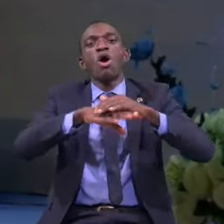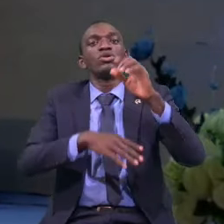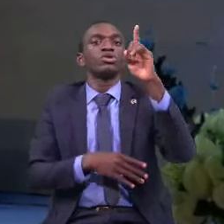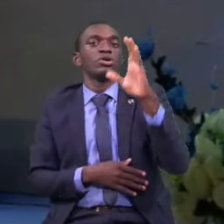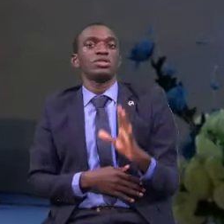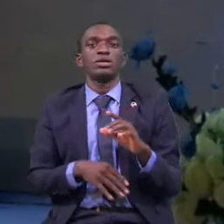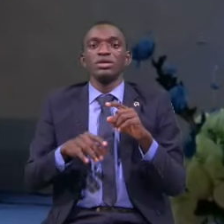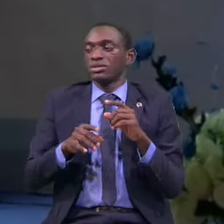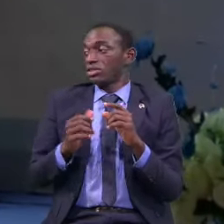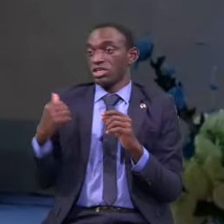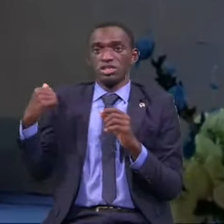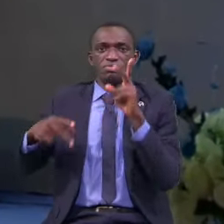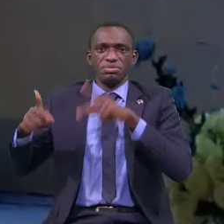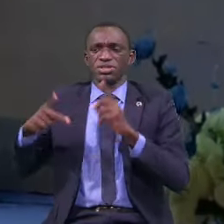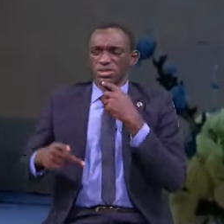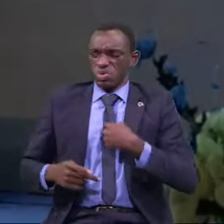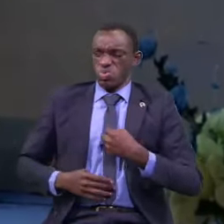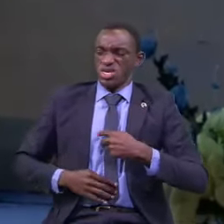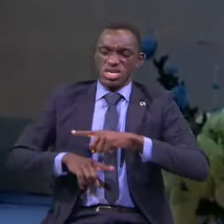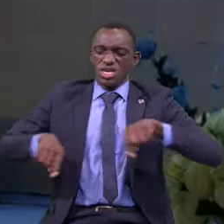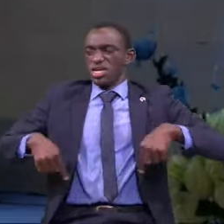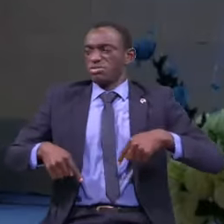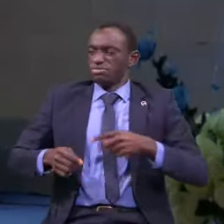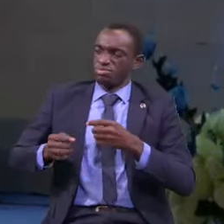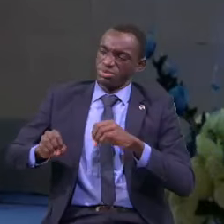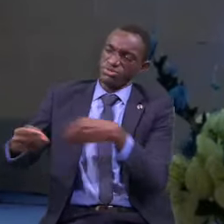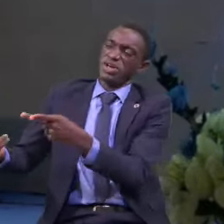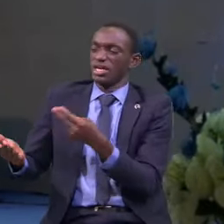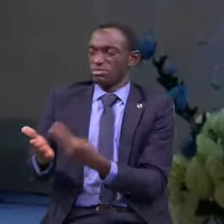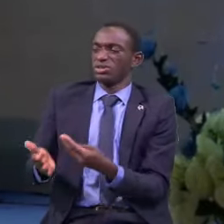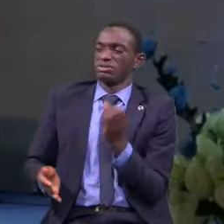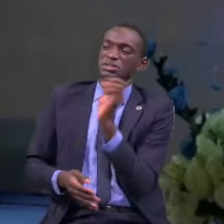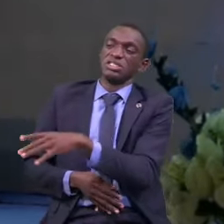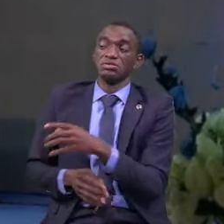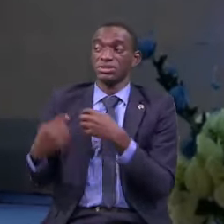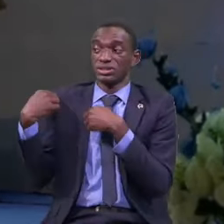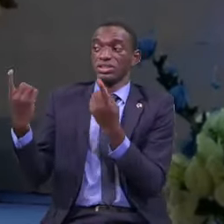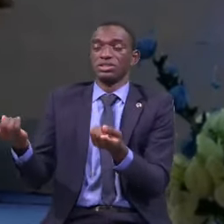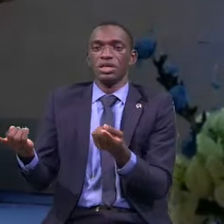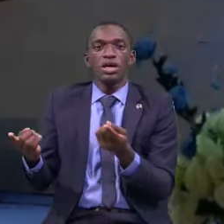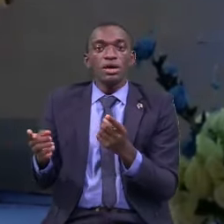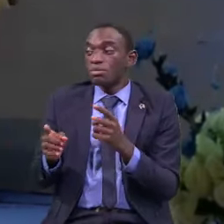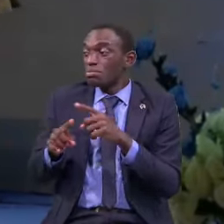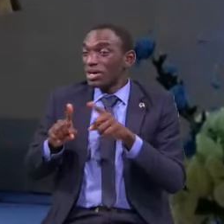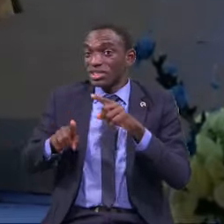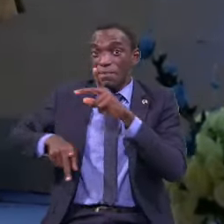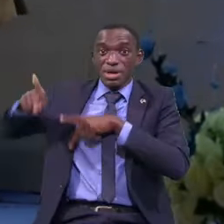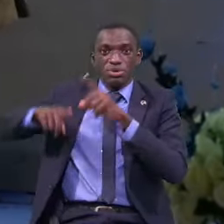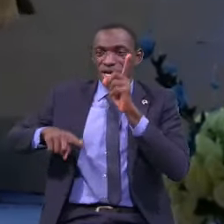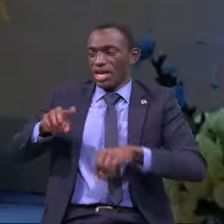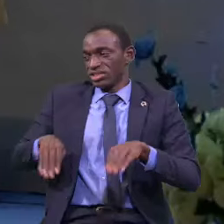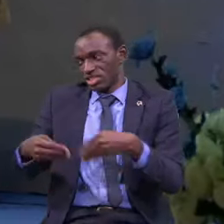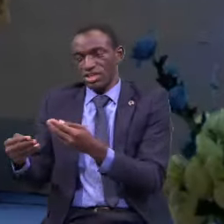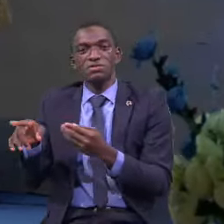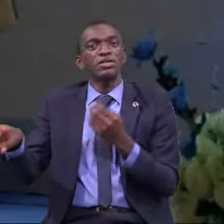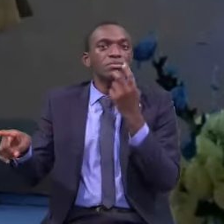all in all for you. And yet they couldn't supply a sight. And the Lord is said, they